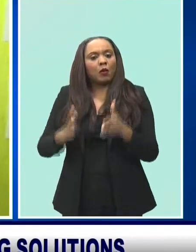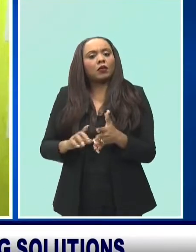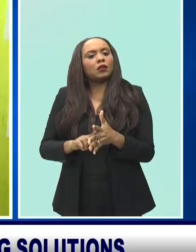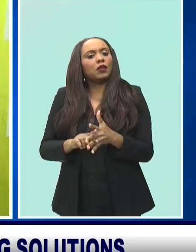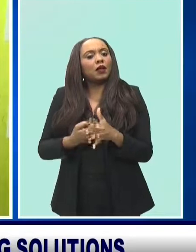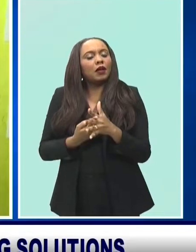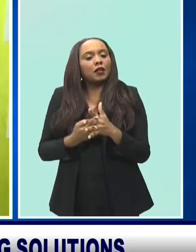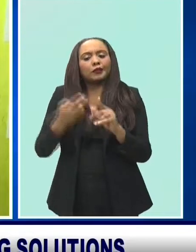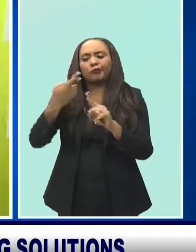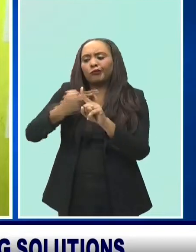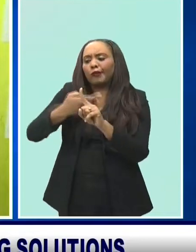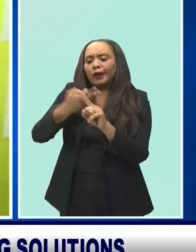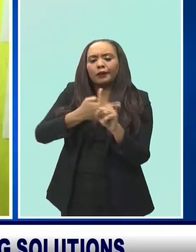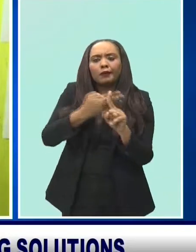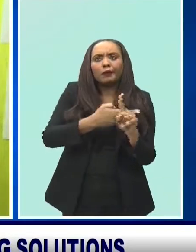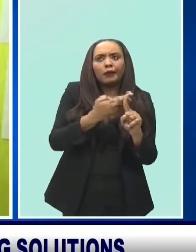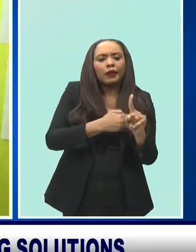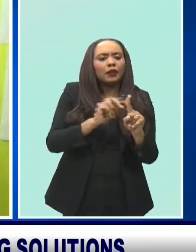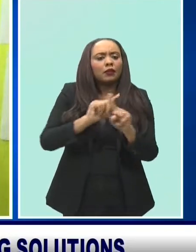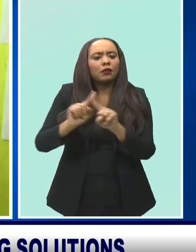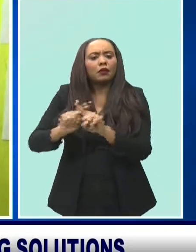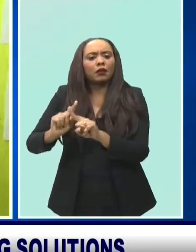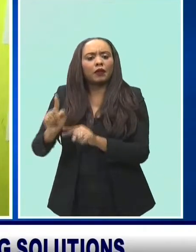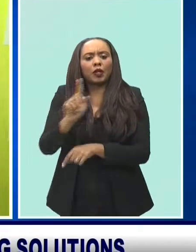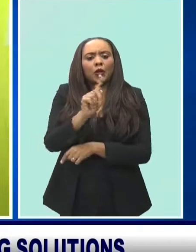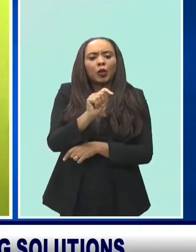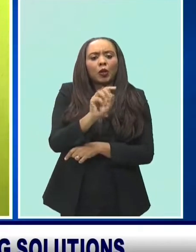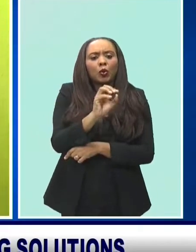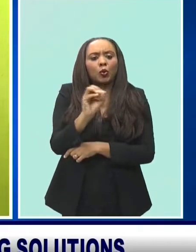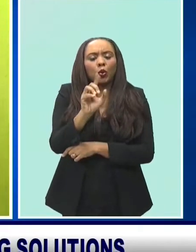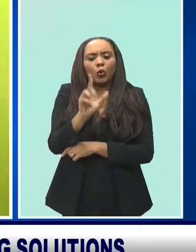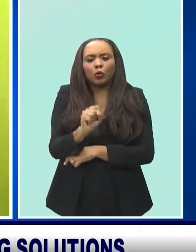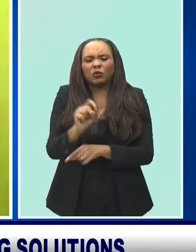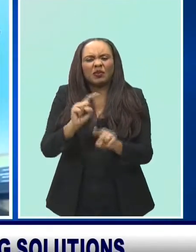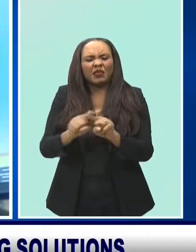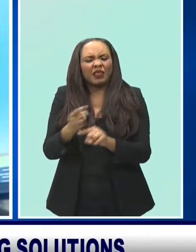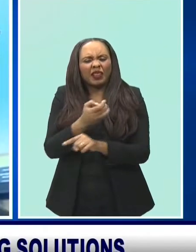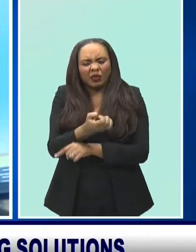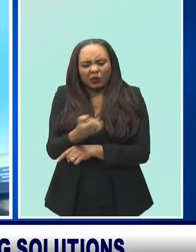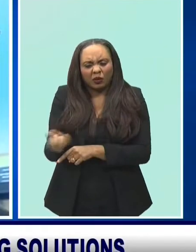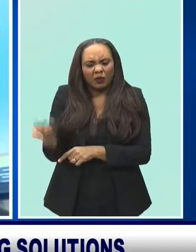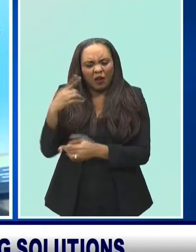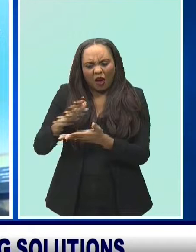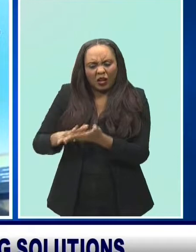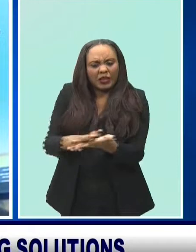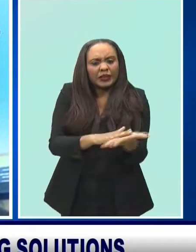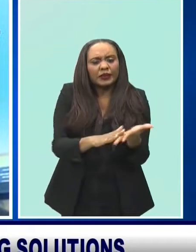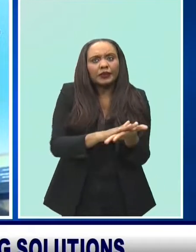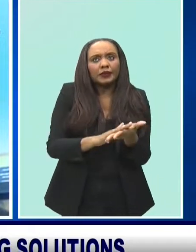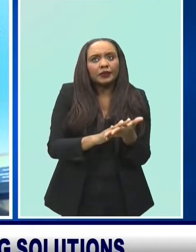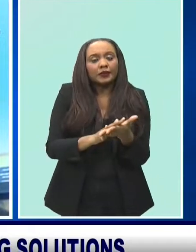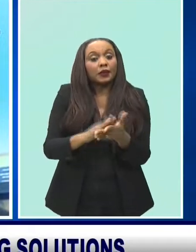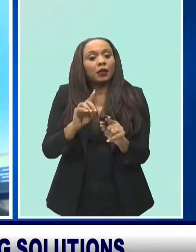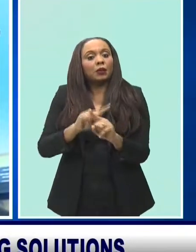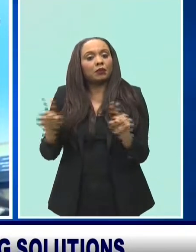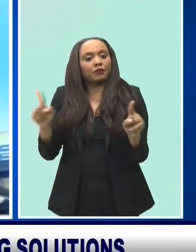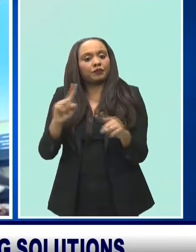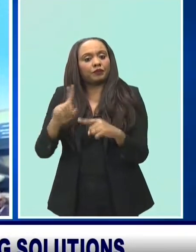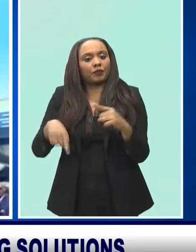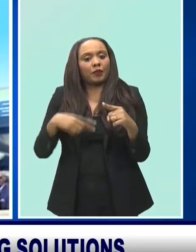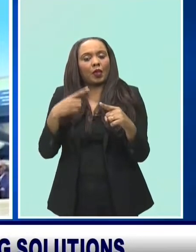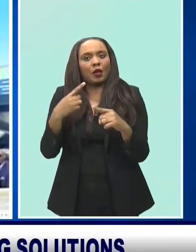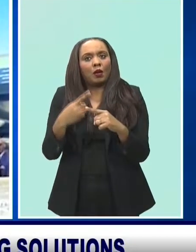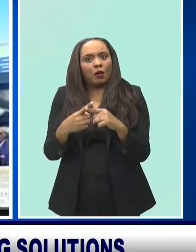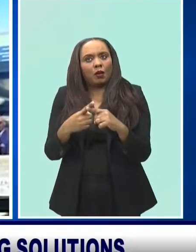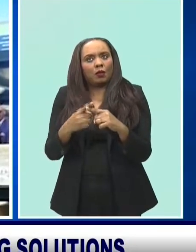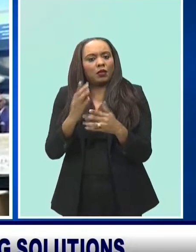started renting tools and sourcing materials for contractors, as well as offering cleaning services. But when the construction sector took